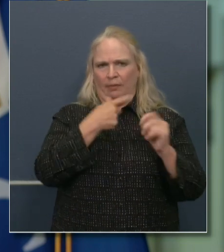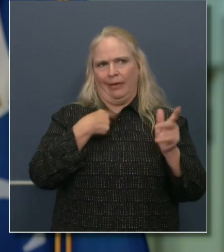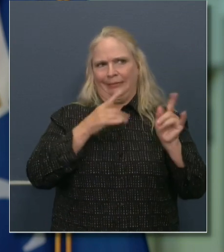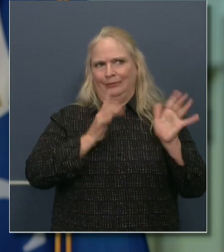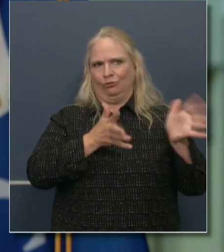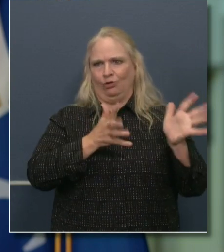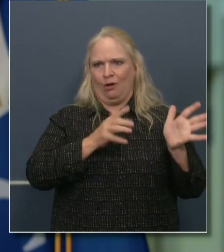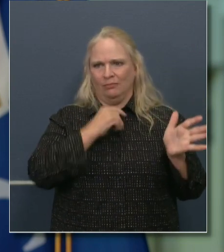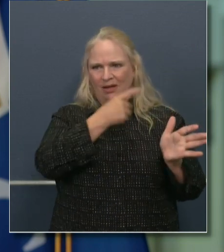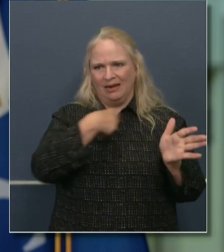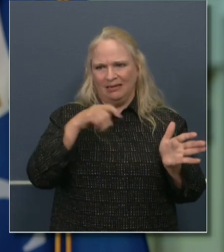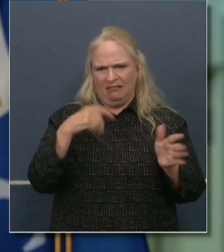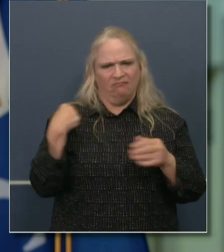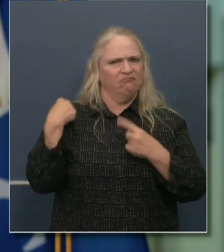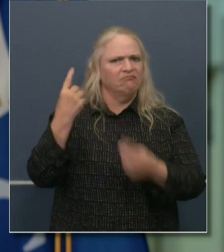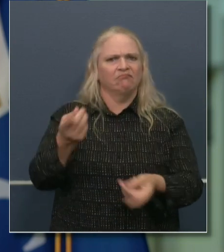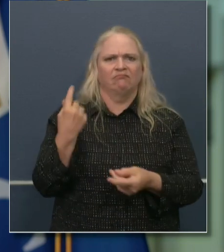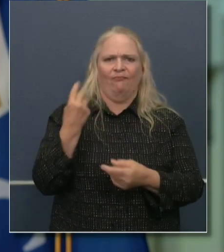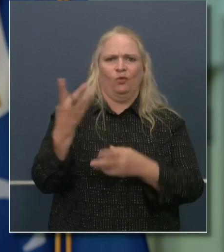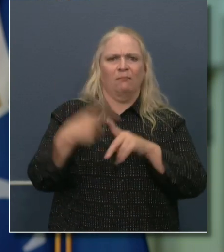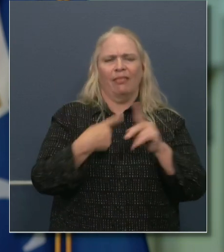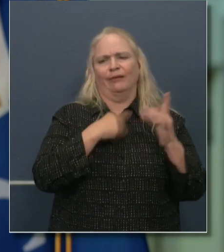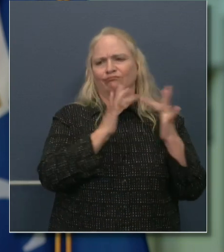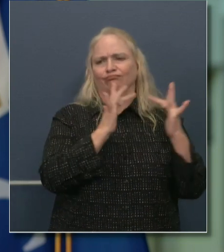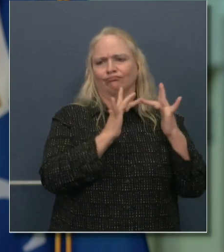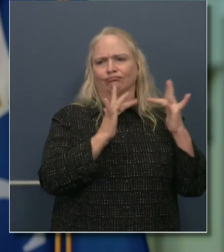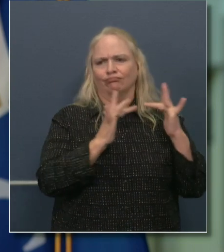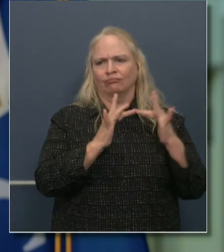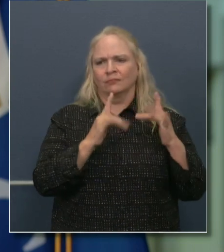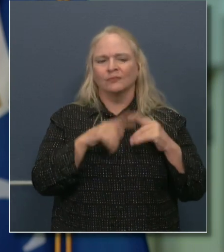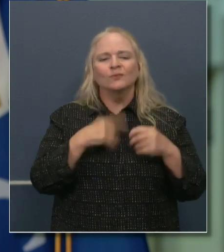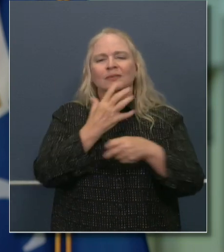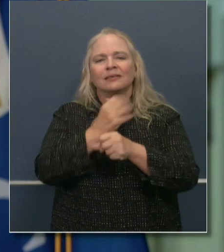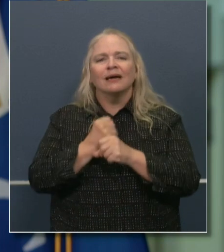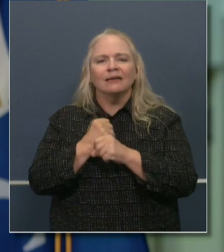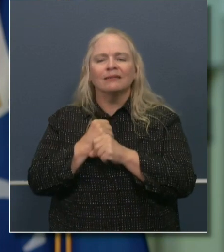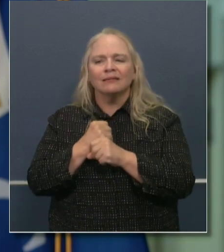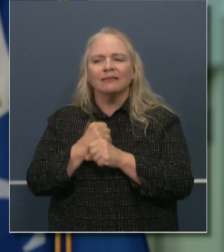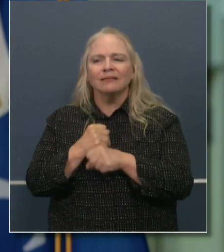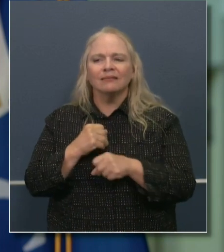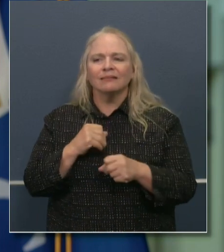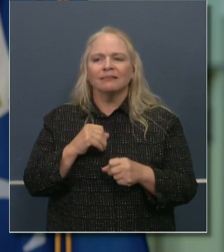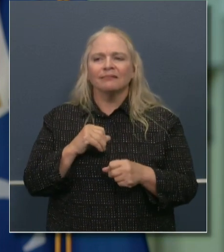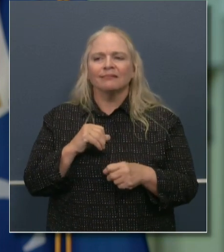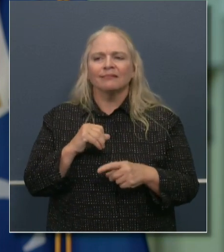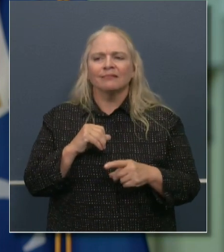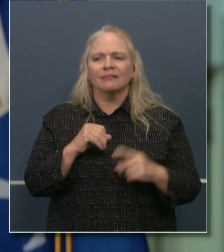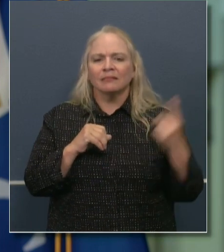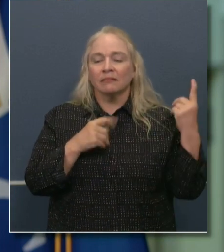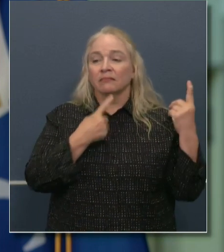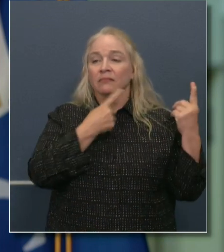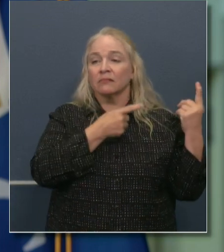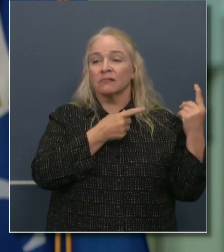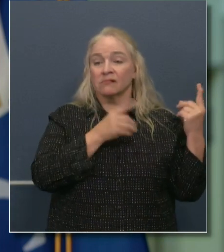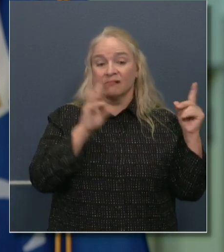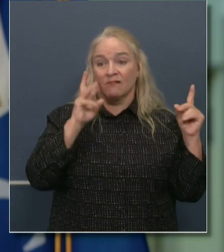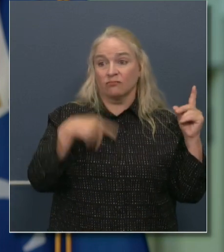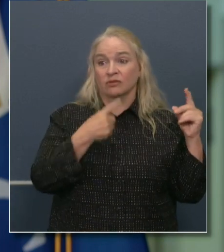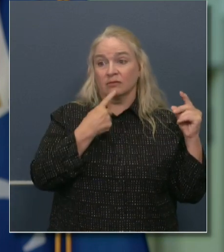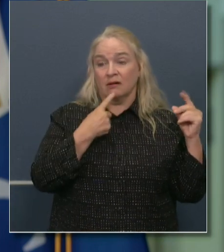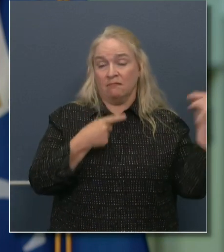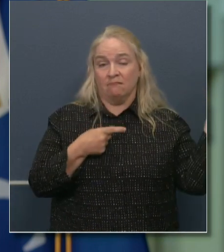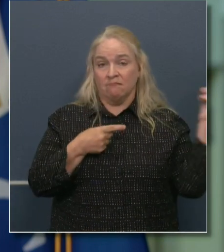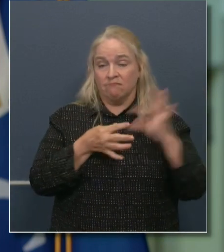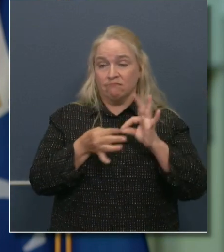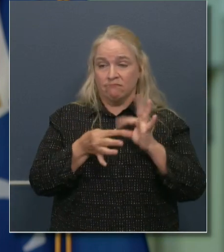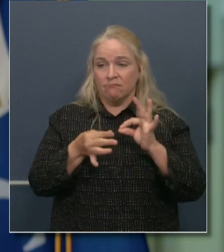number of months to secure 190 individuals that the Vice President was able to secure for the state